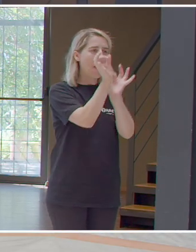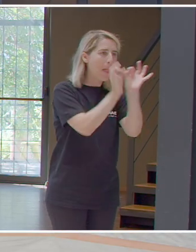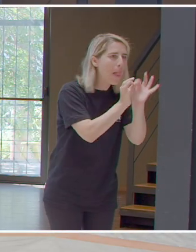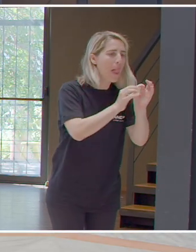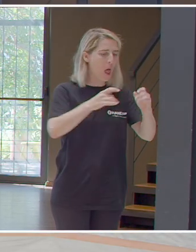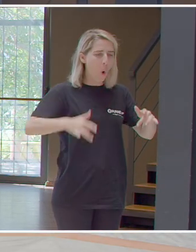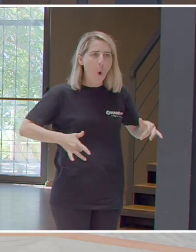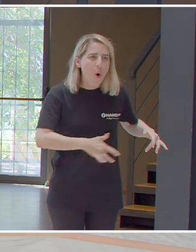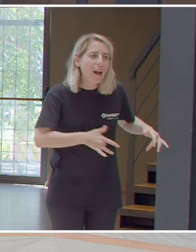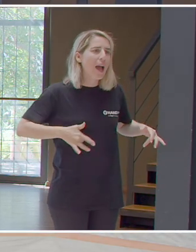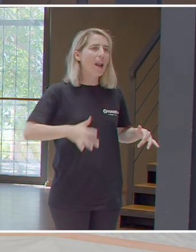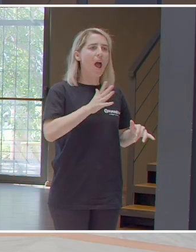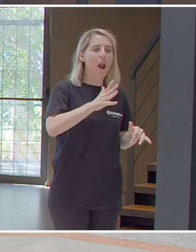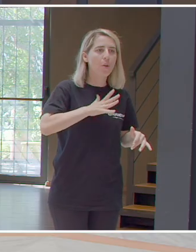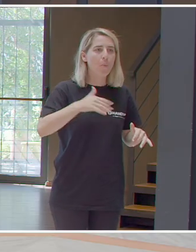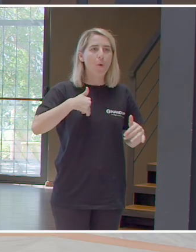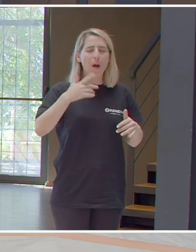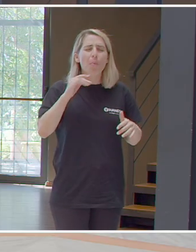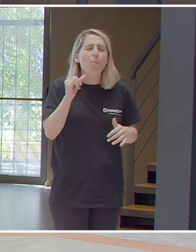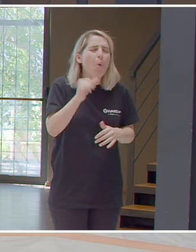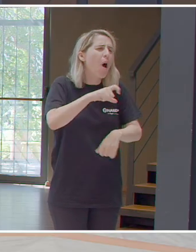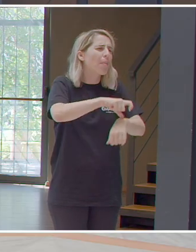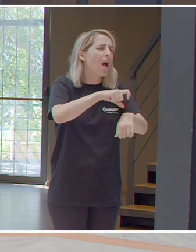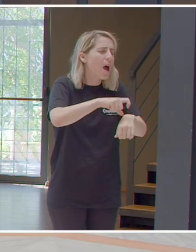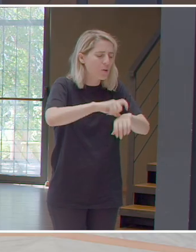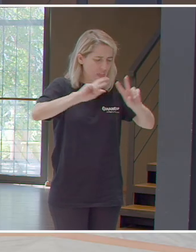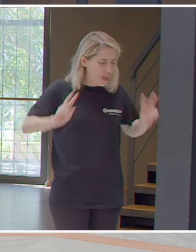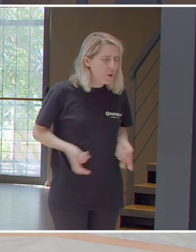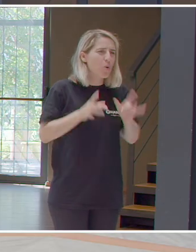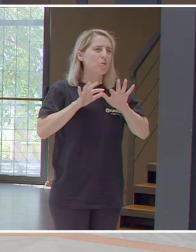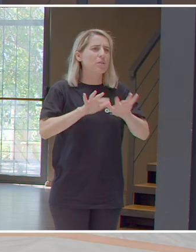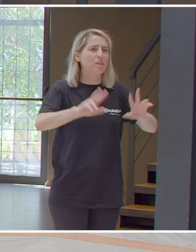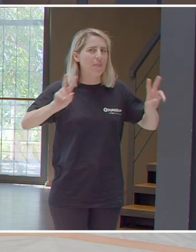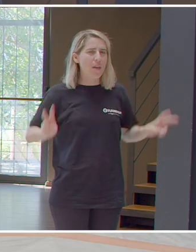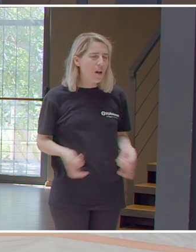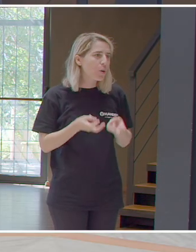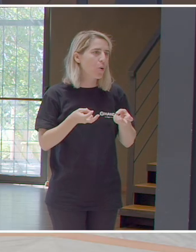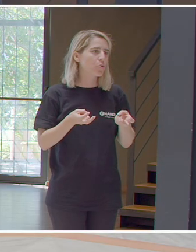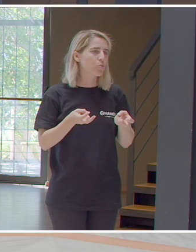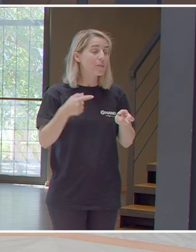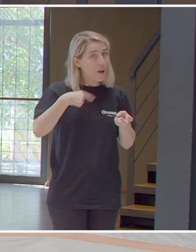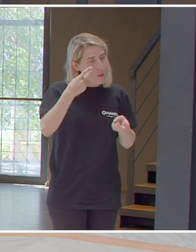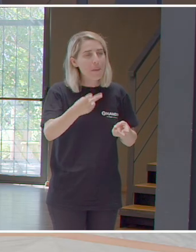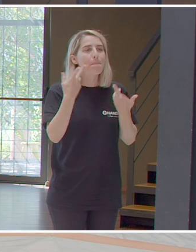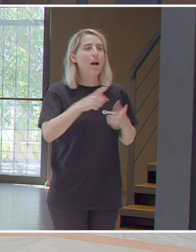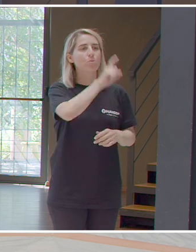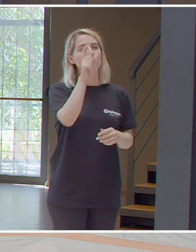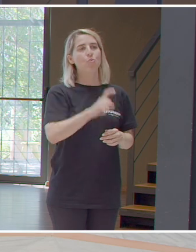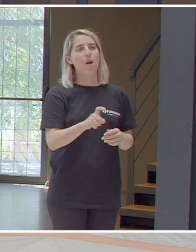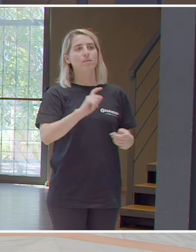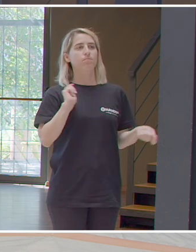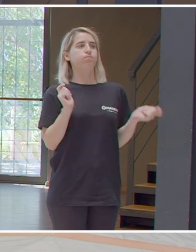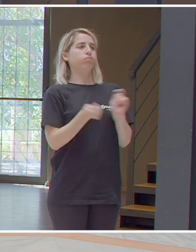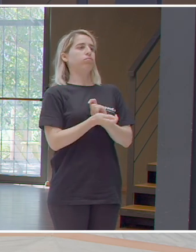and people's lives been changed with chronic illness diagnosis and cancer diagnosis. And I got very sad,